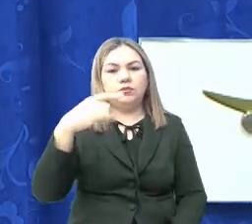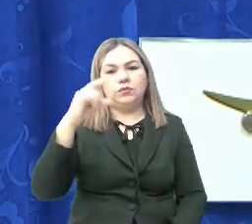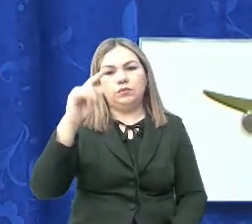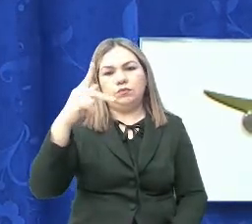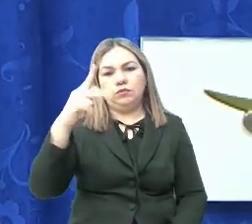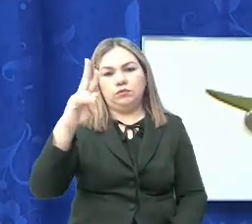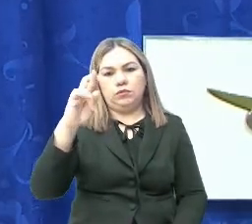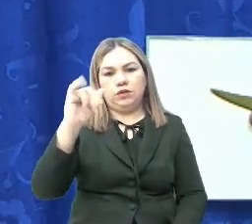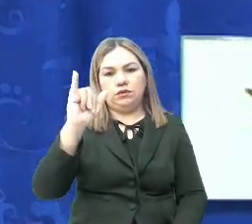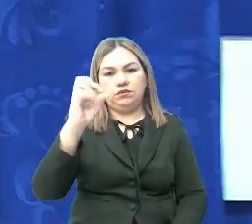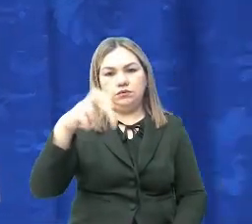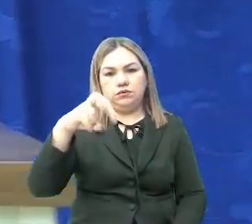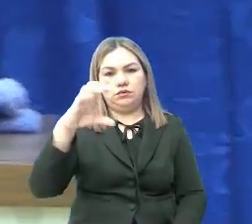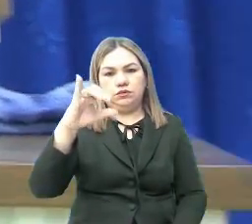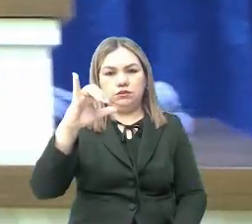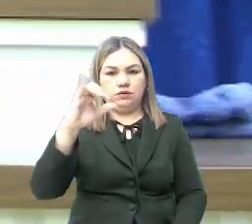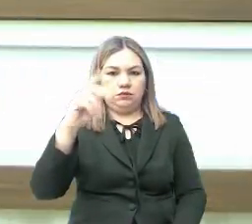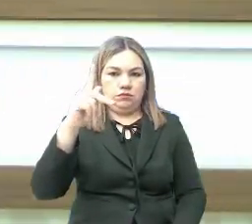It's